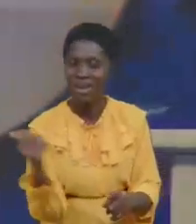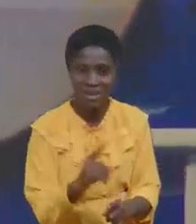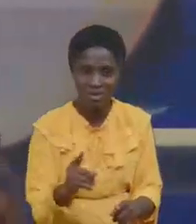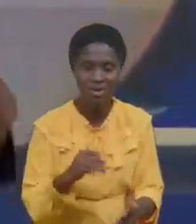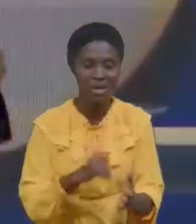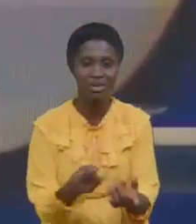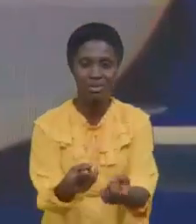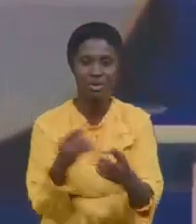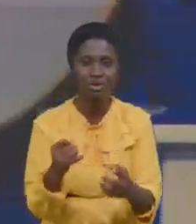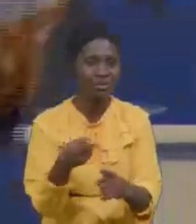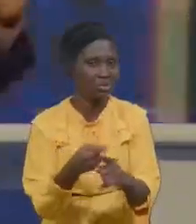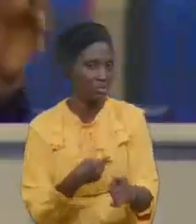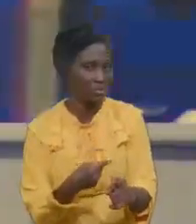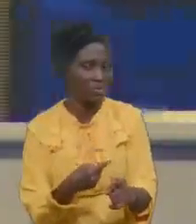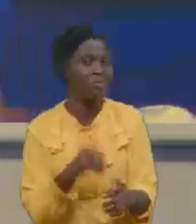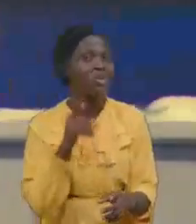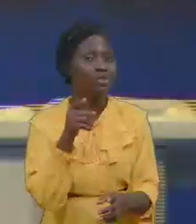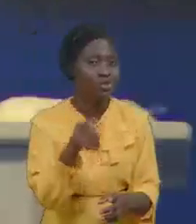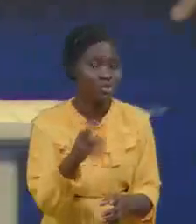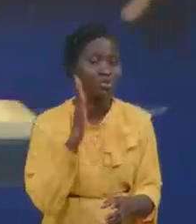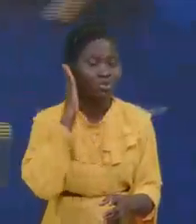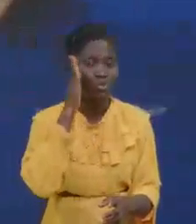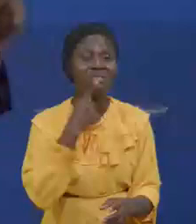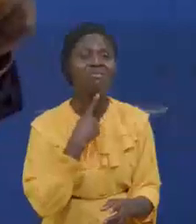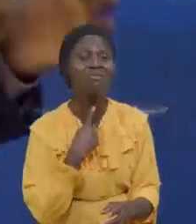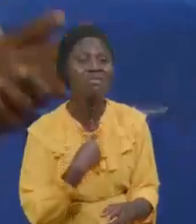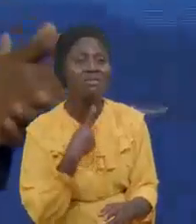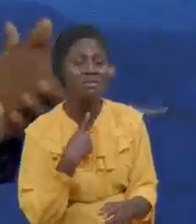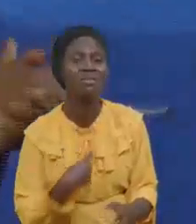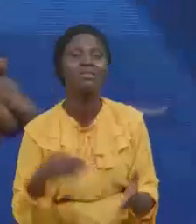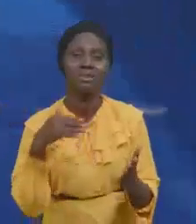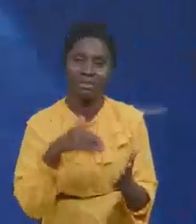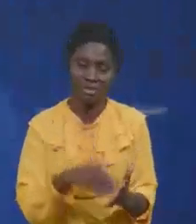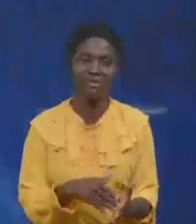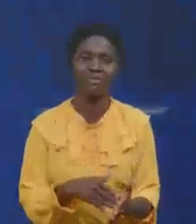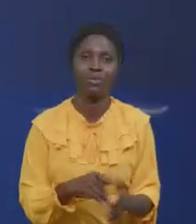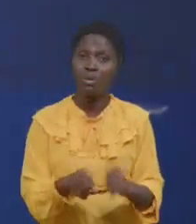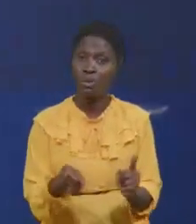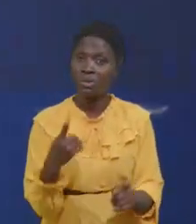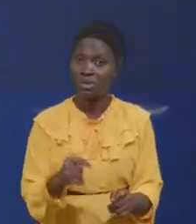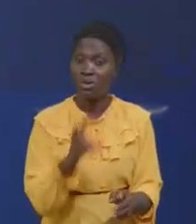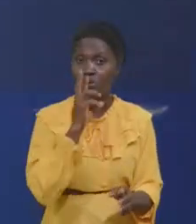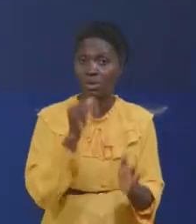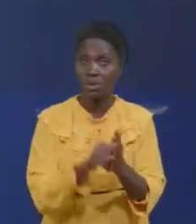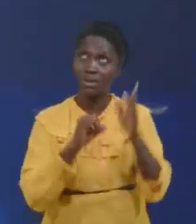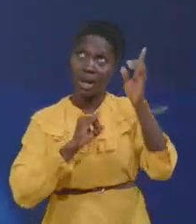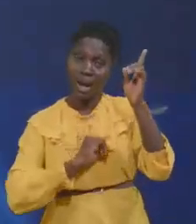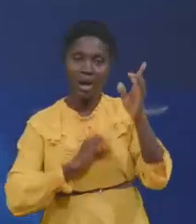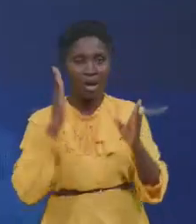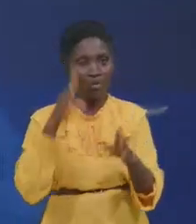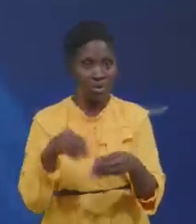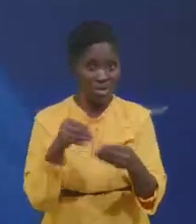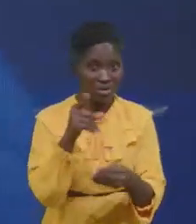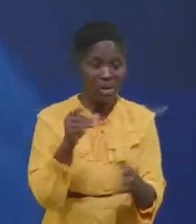comes from, you will thirst again. But the water that I will give you, that's the